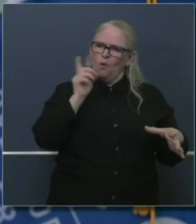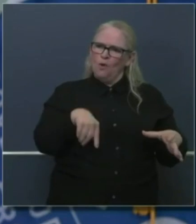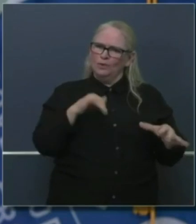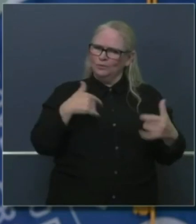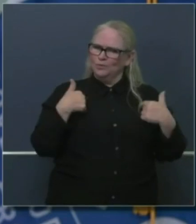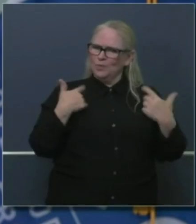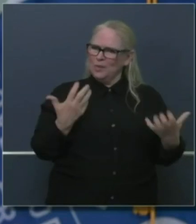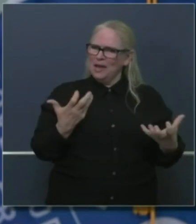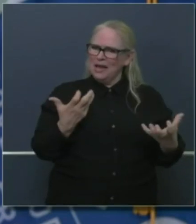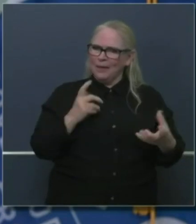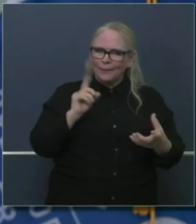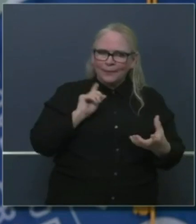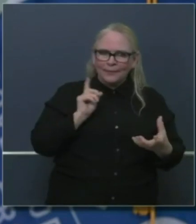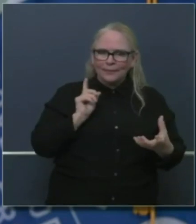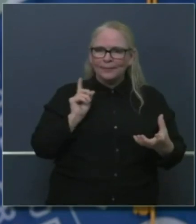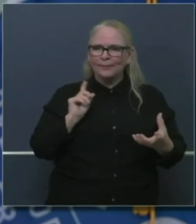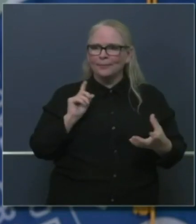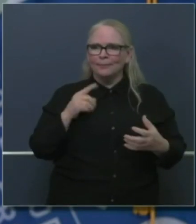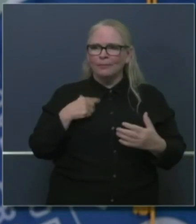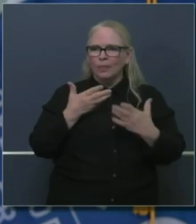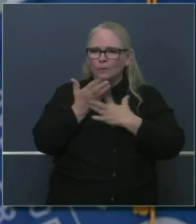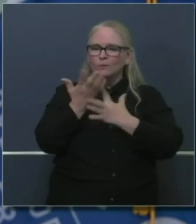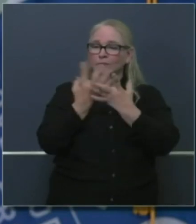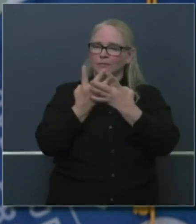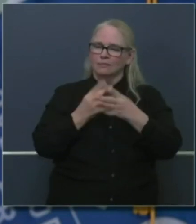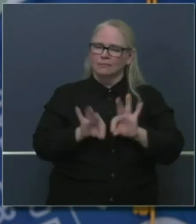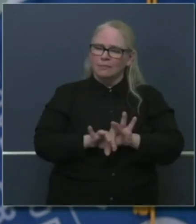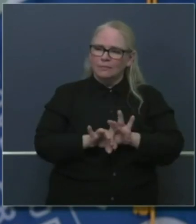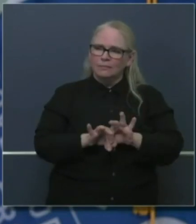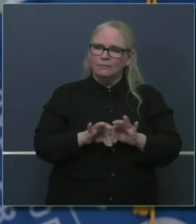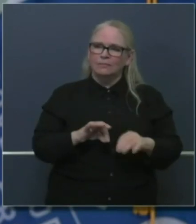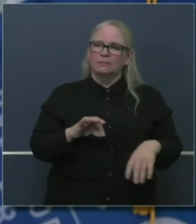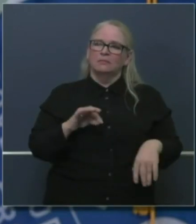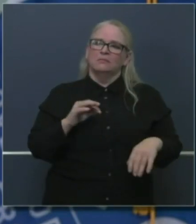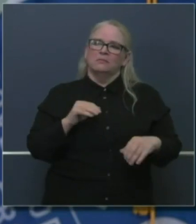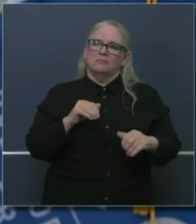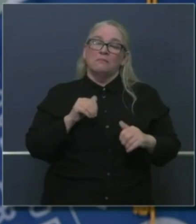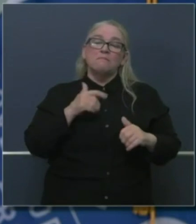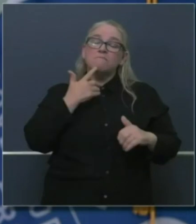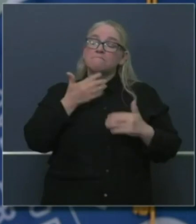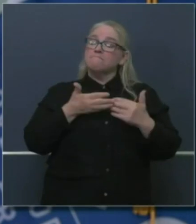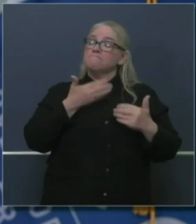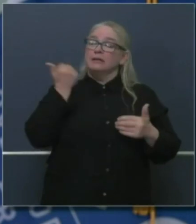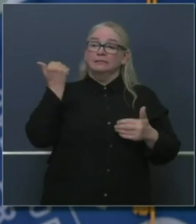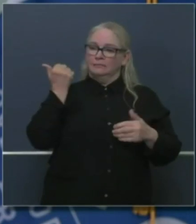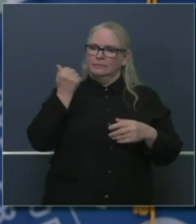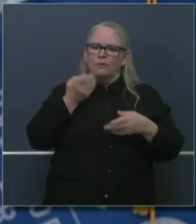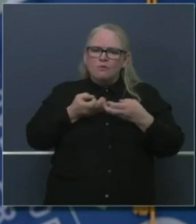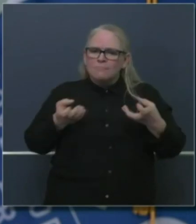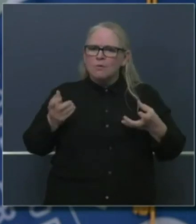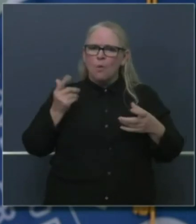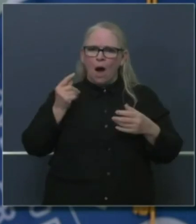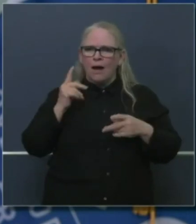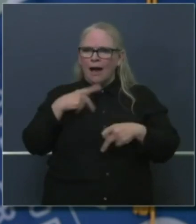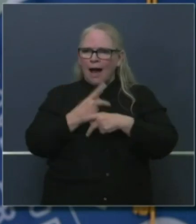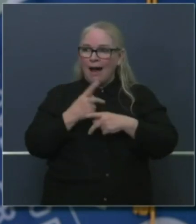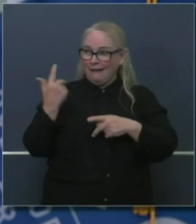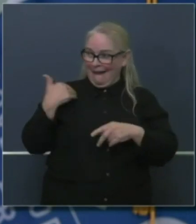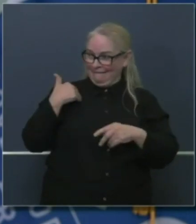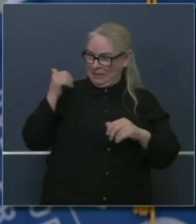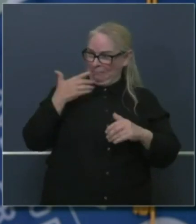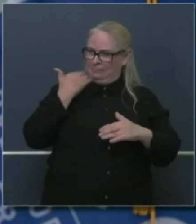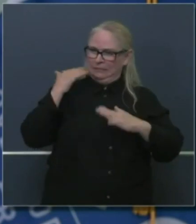through that vetting process, the ability to find the most appropriate commodity that could deliver for us in the timely enough